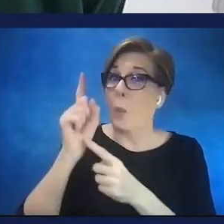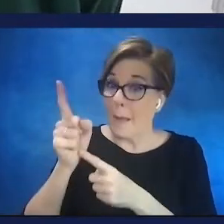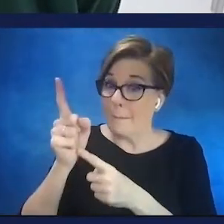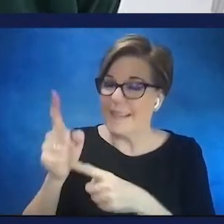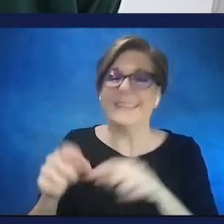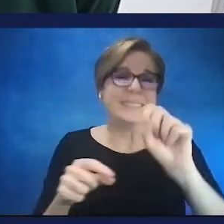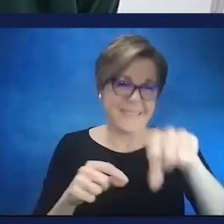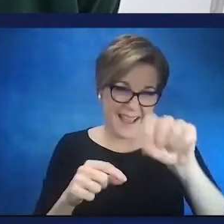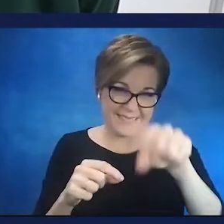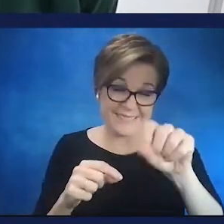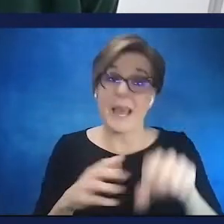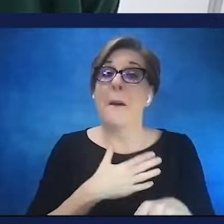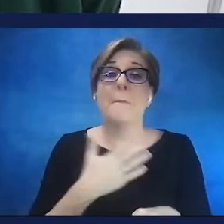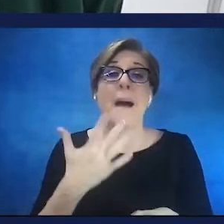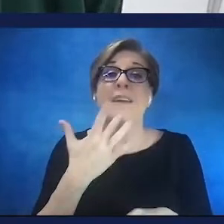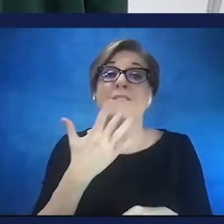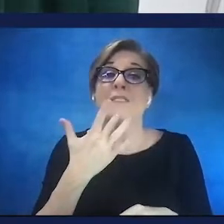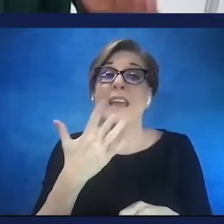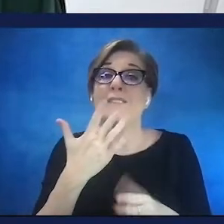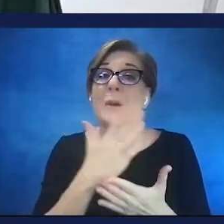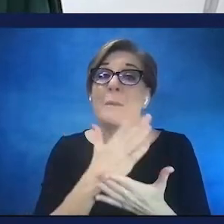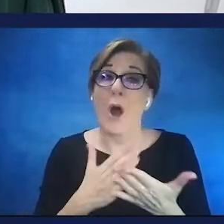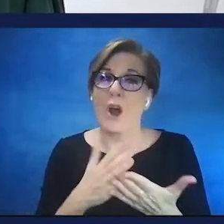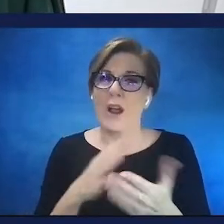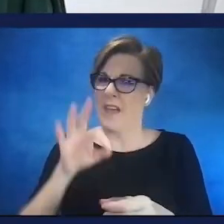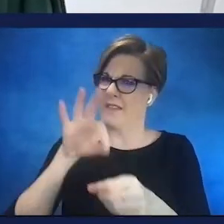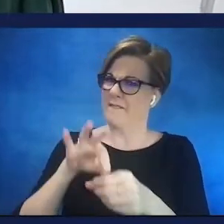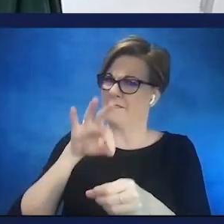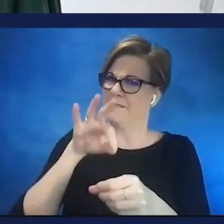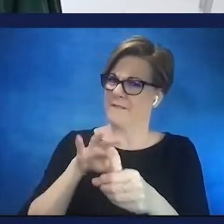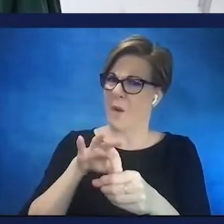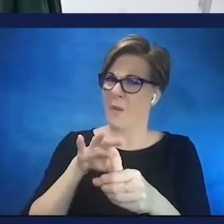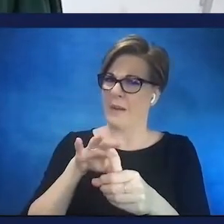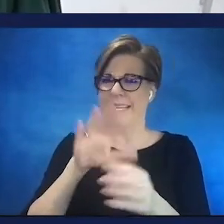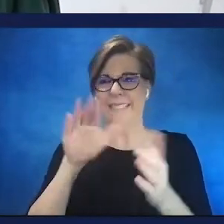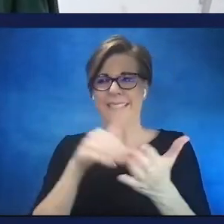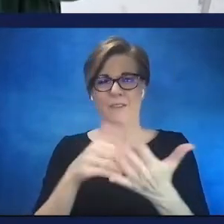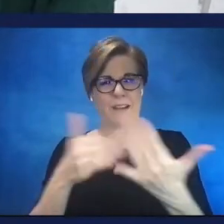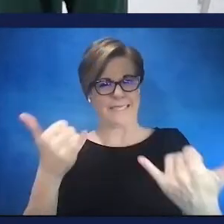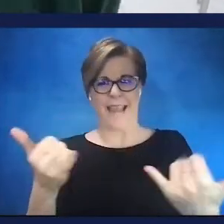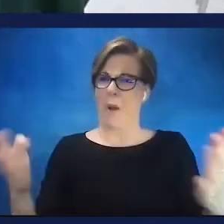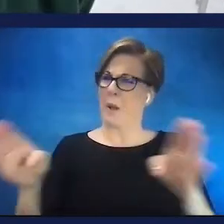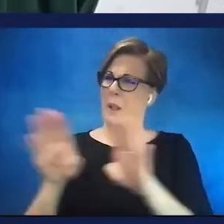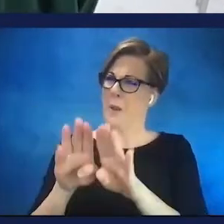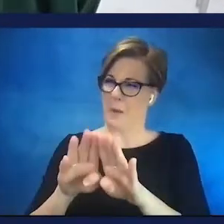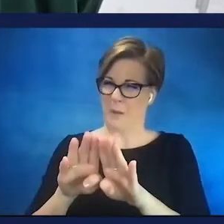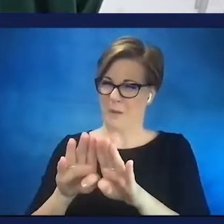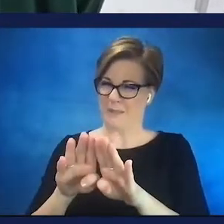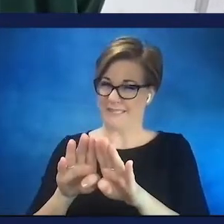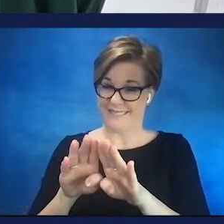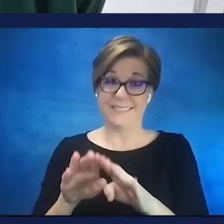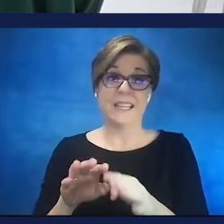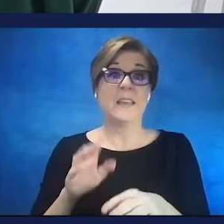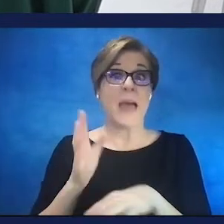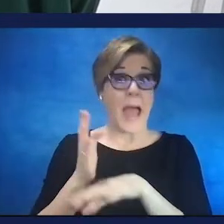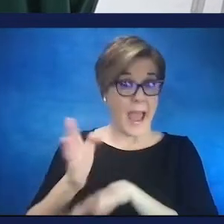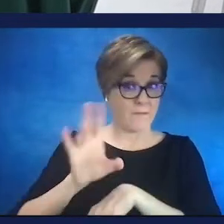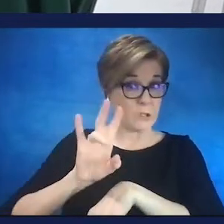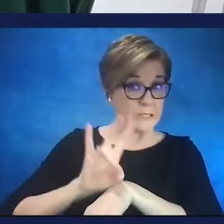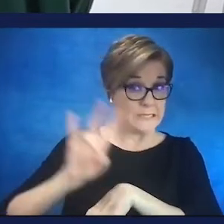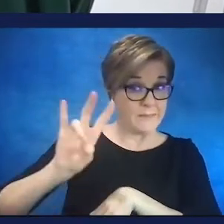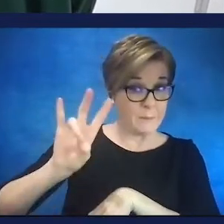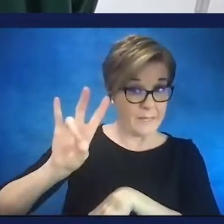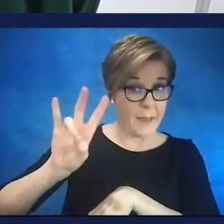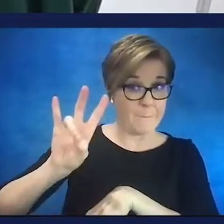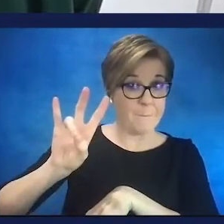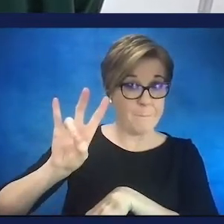again. Same again, and then my favorite part is the vote center is now closed. That's right. So, and that'll be after 7